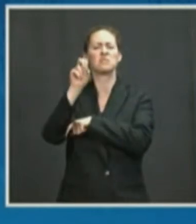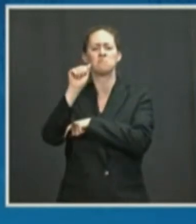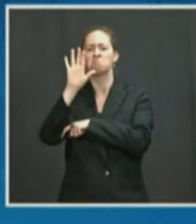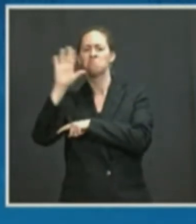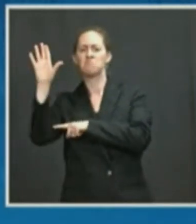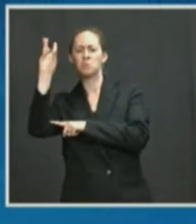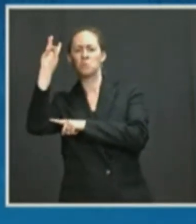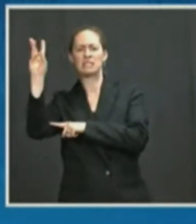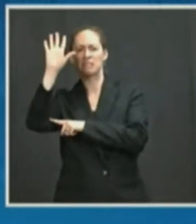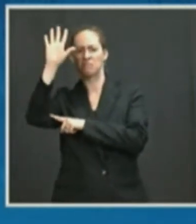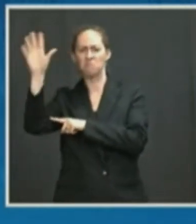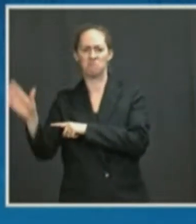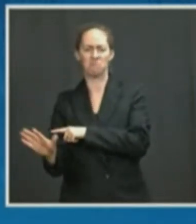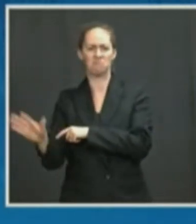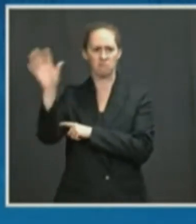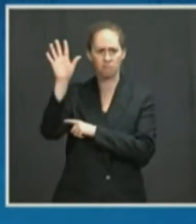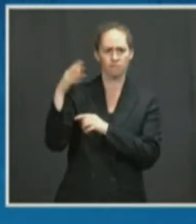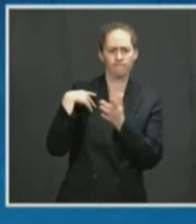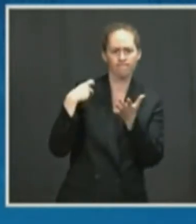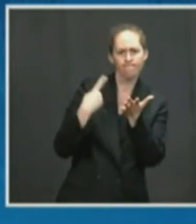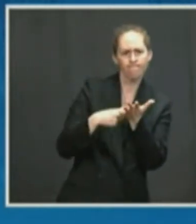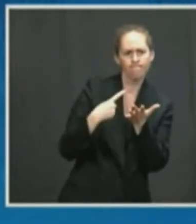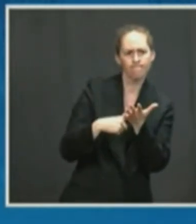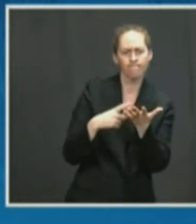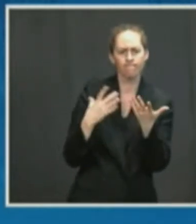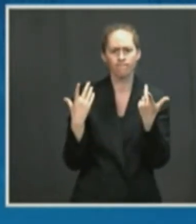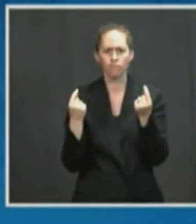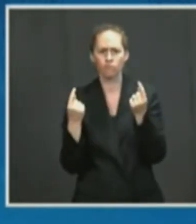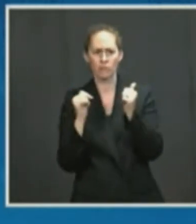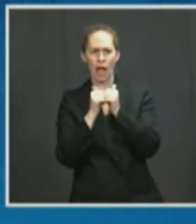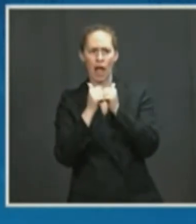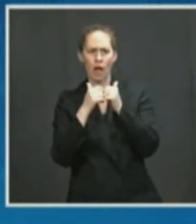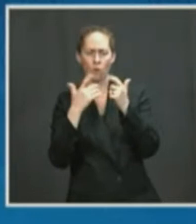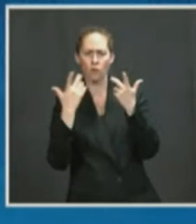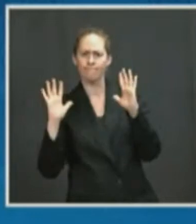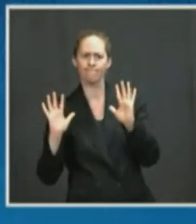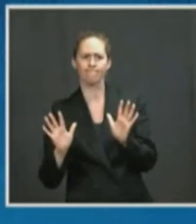to implement, and in that manner